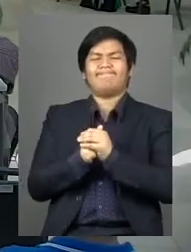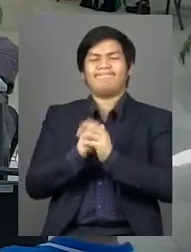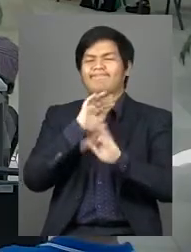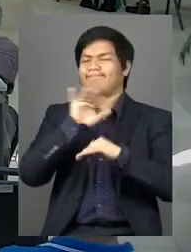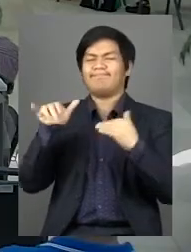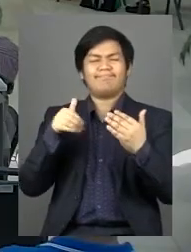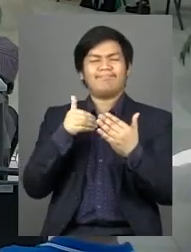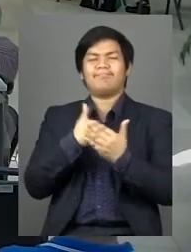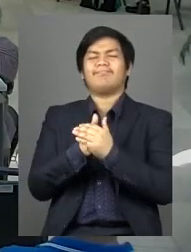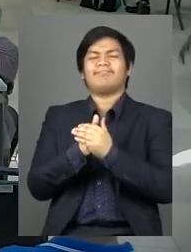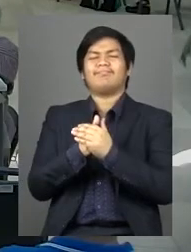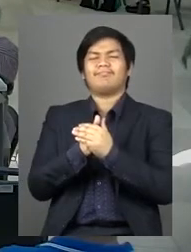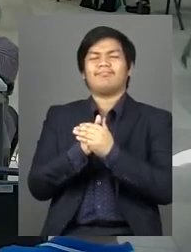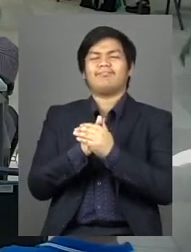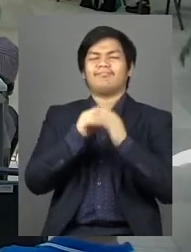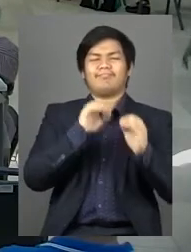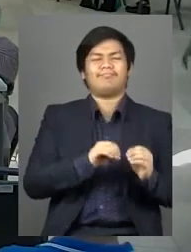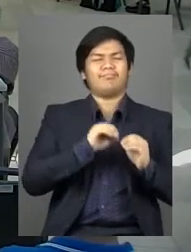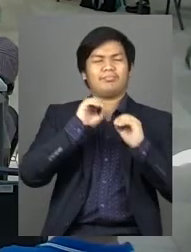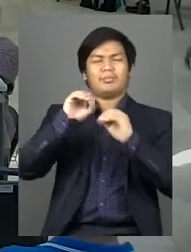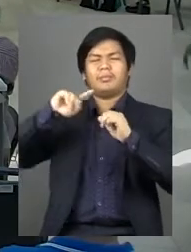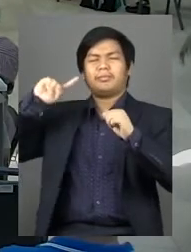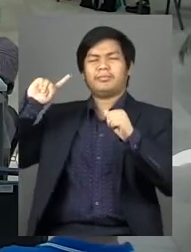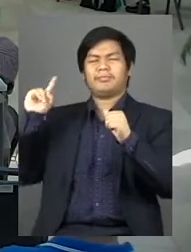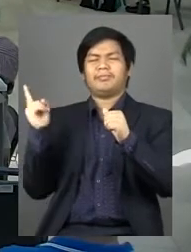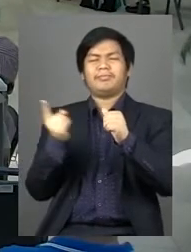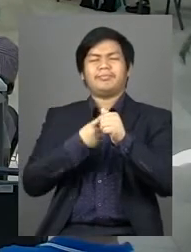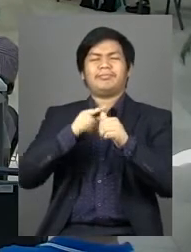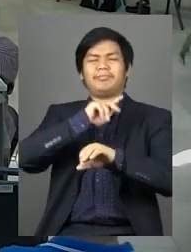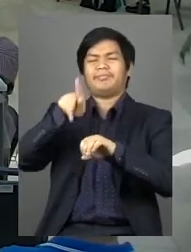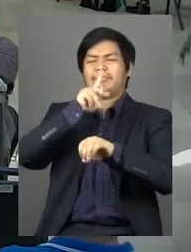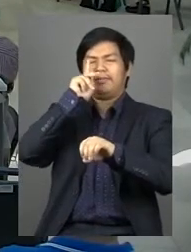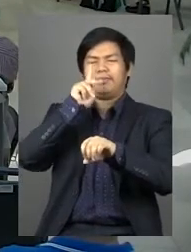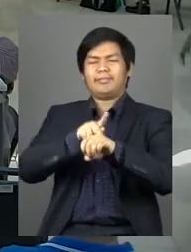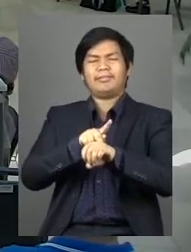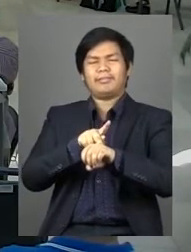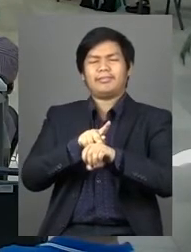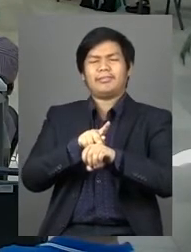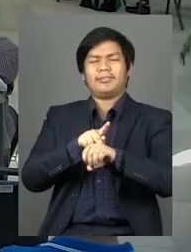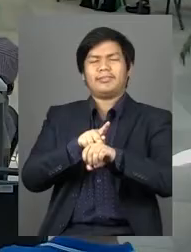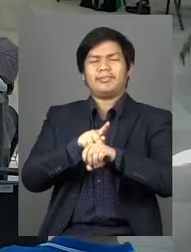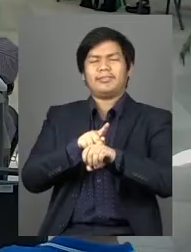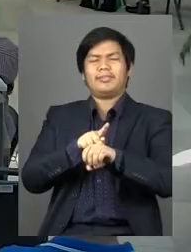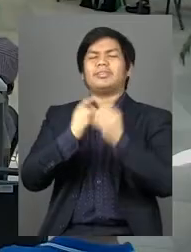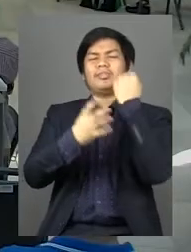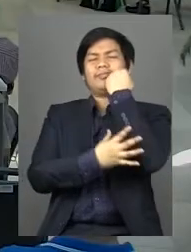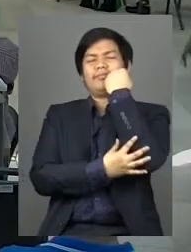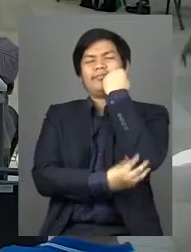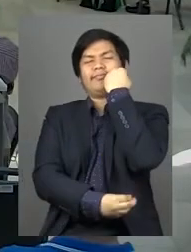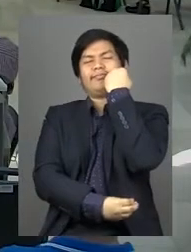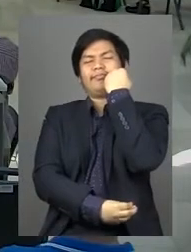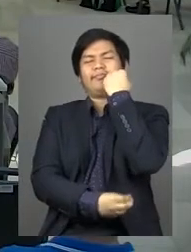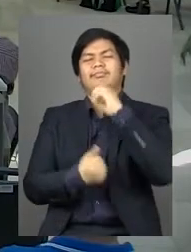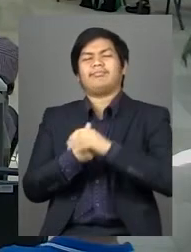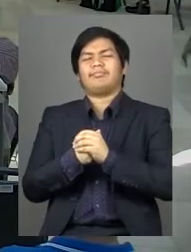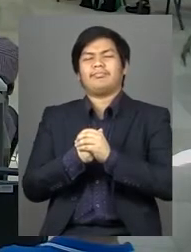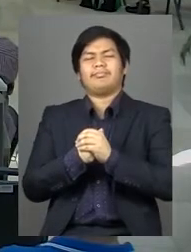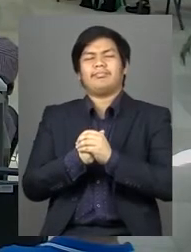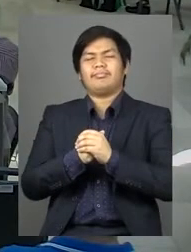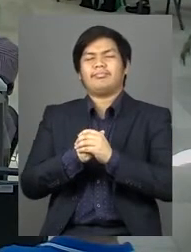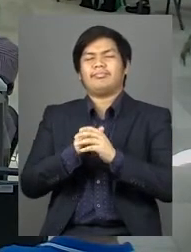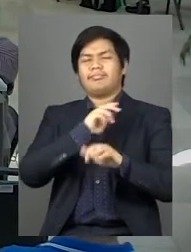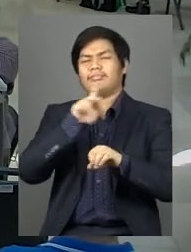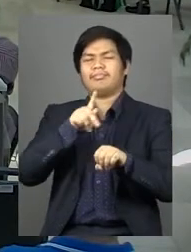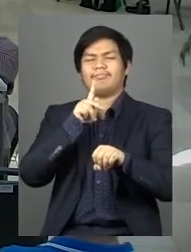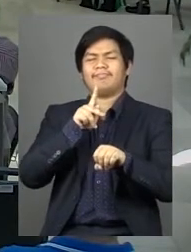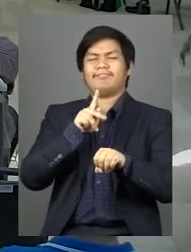everyone may put the interests of the country first, especially the poor, that our country may overcome